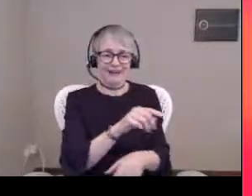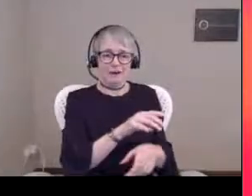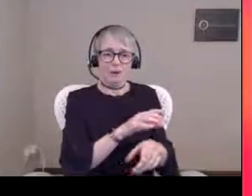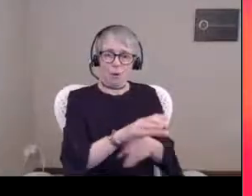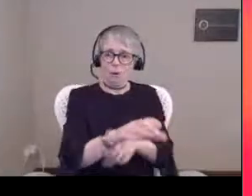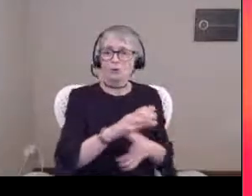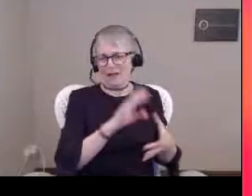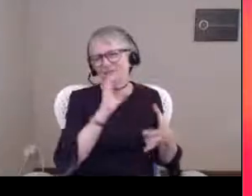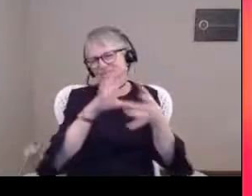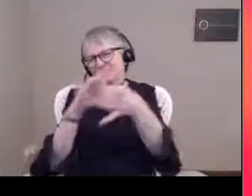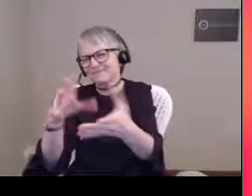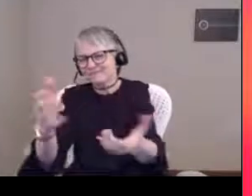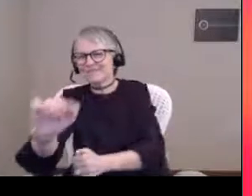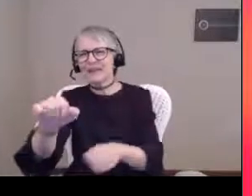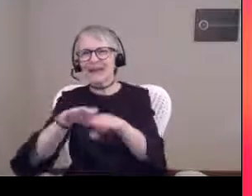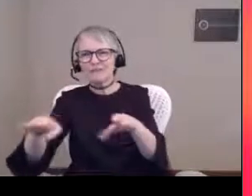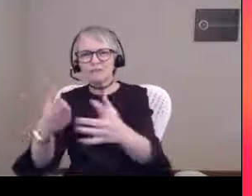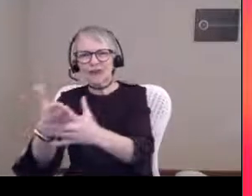make sure Jane can